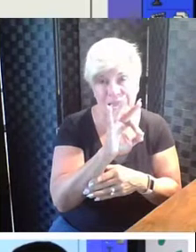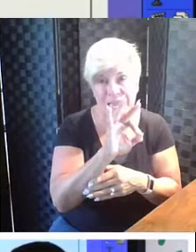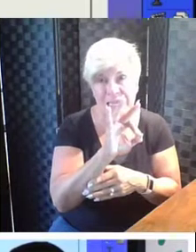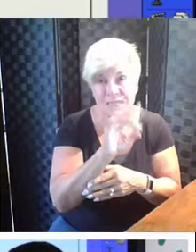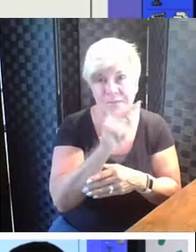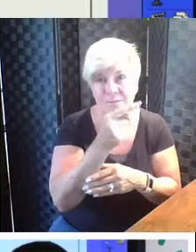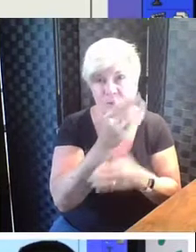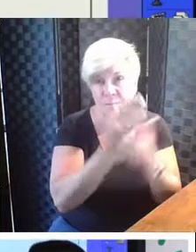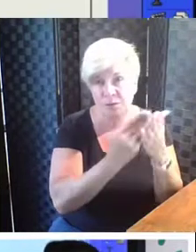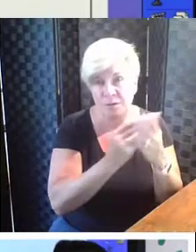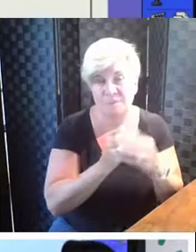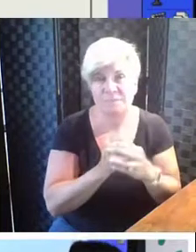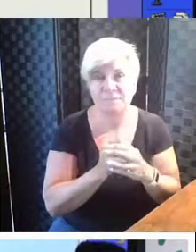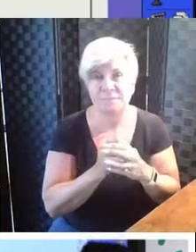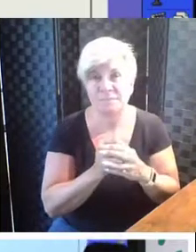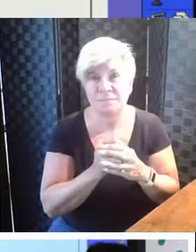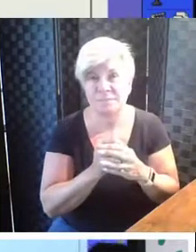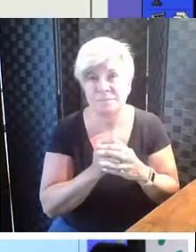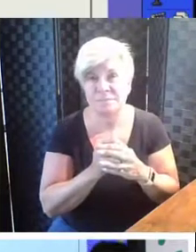9.